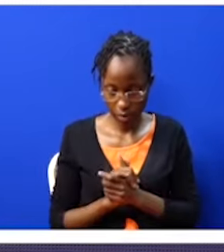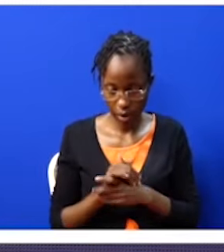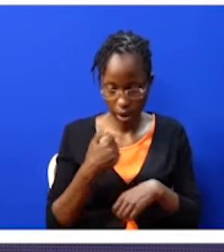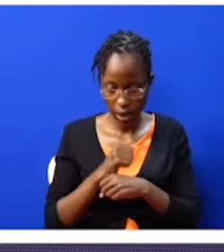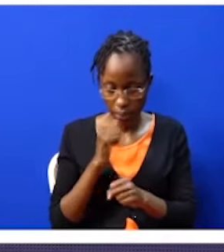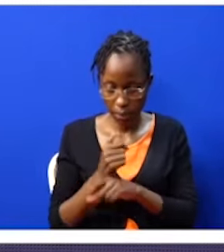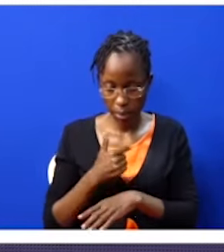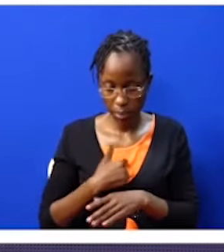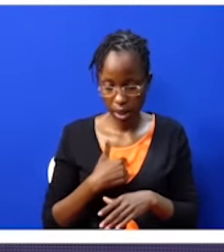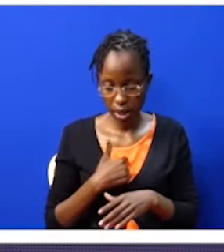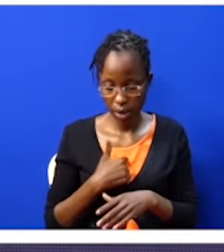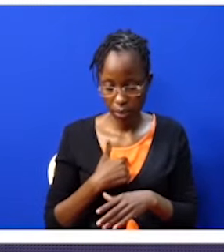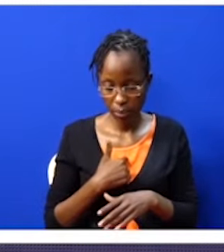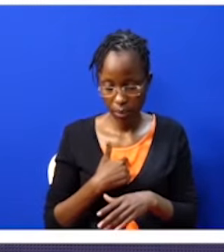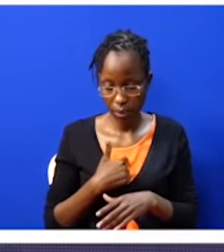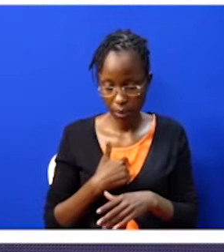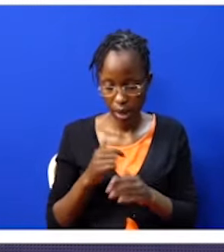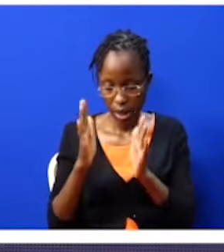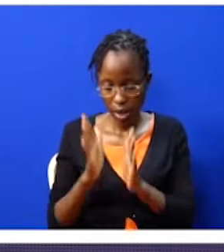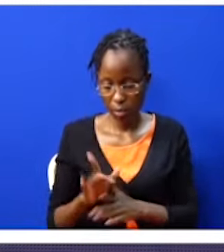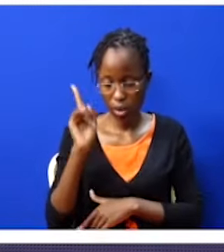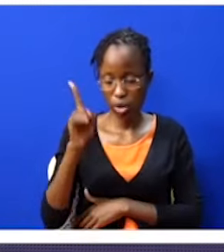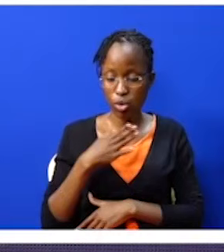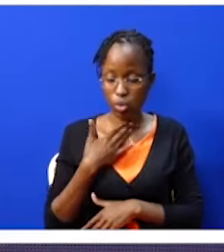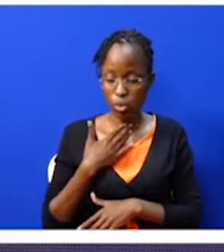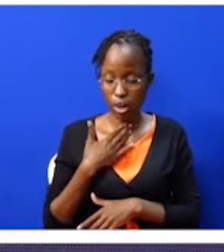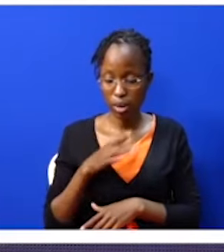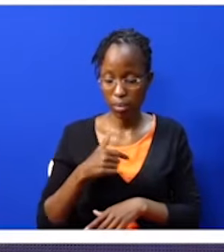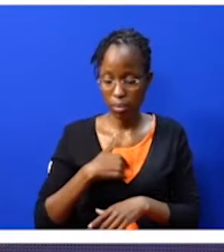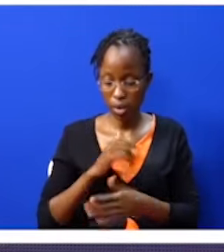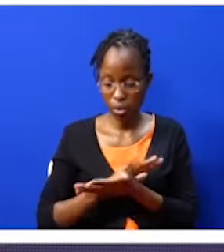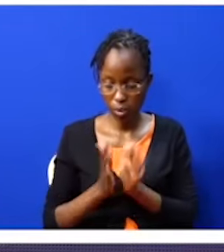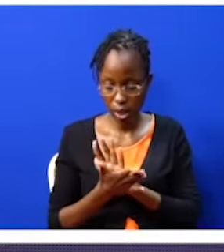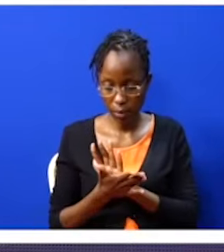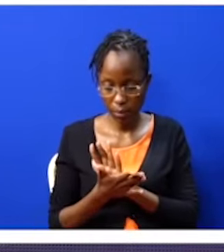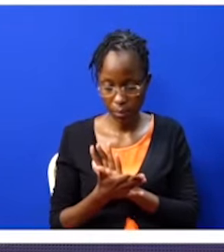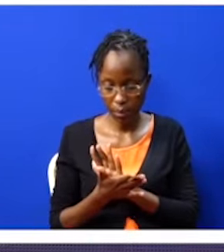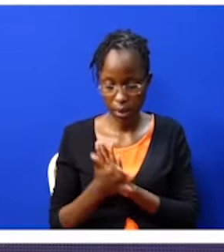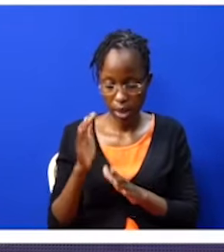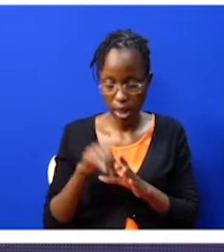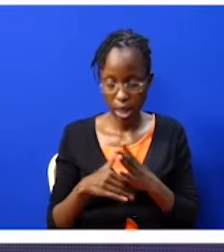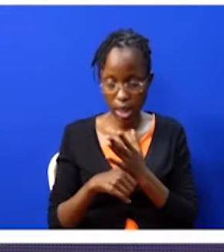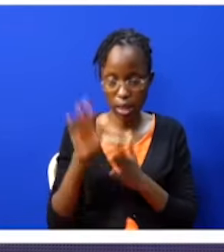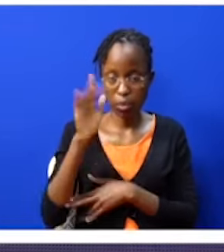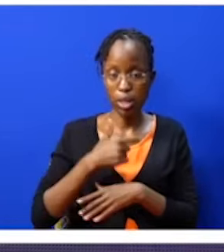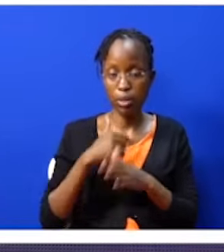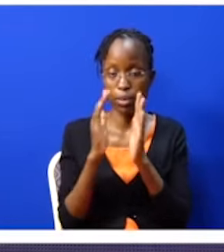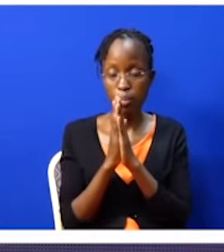Make me the person that you desire for me to be. In your name I